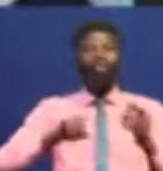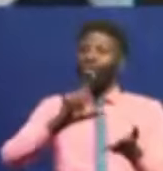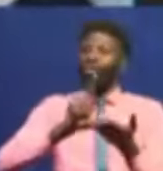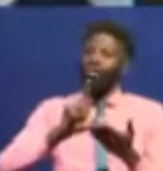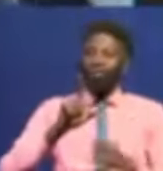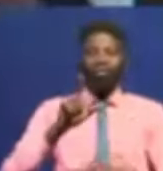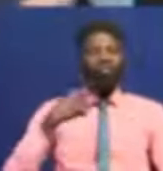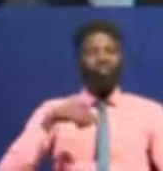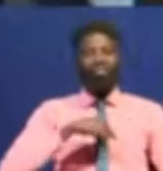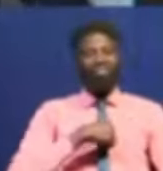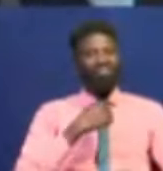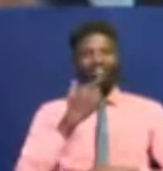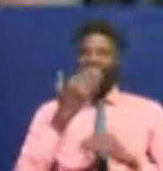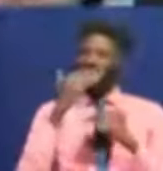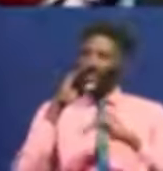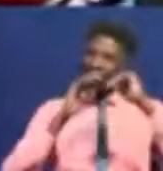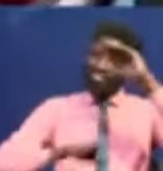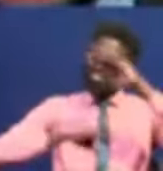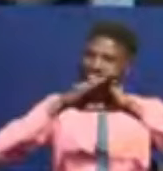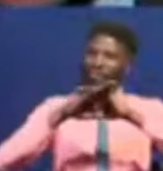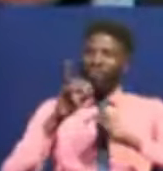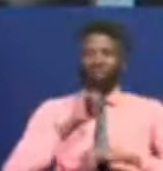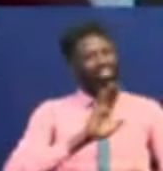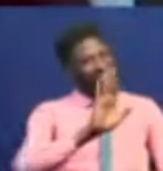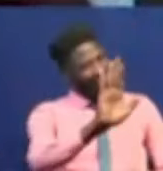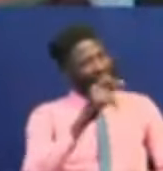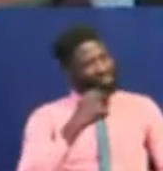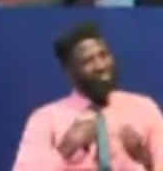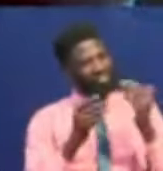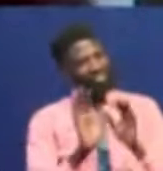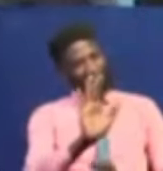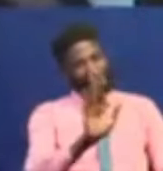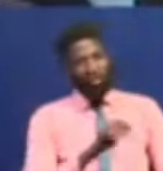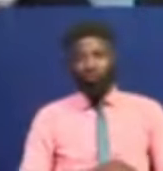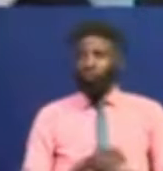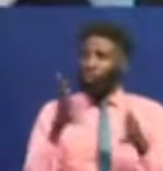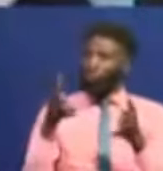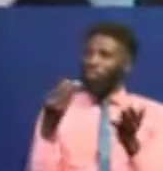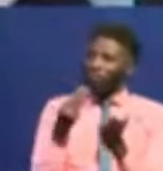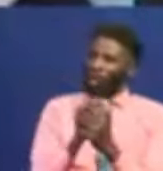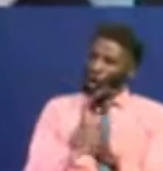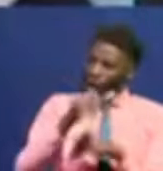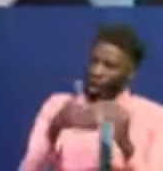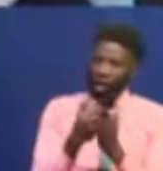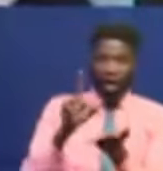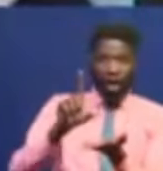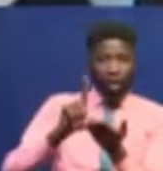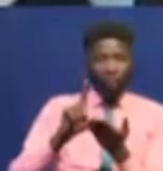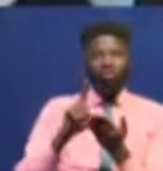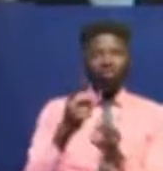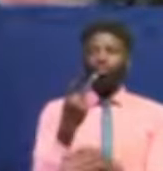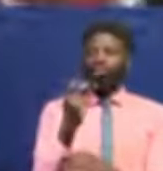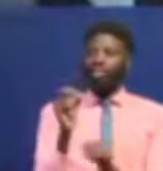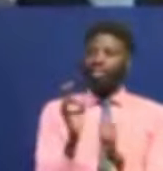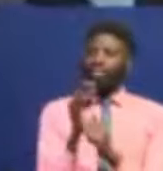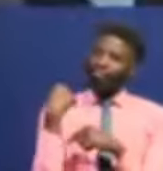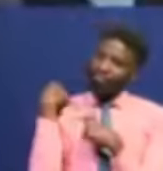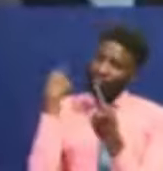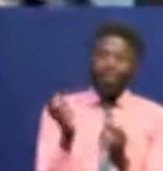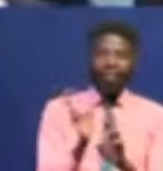reached the limit. And today, let me finish. Okay. Today, all the money we borrowed from 2013 is